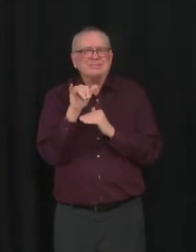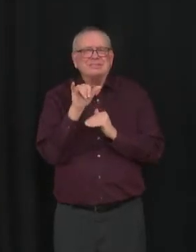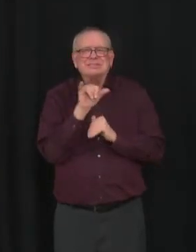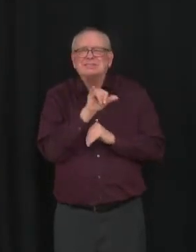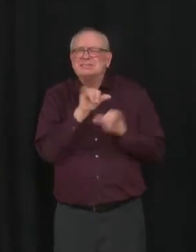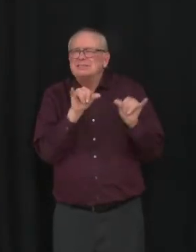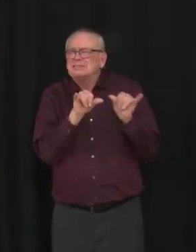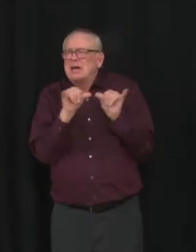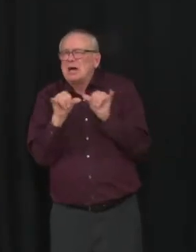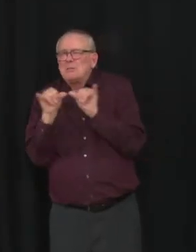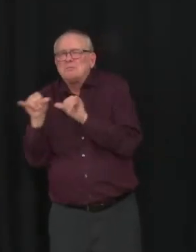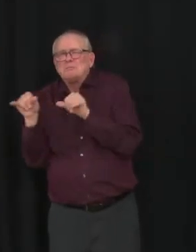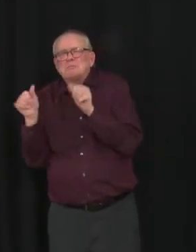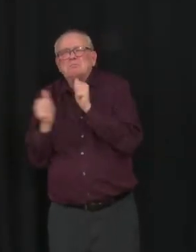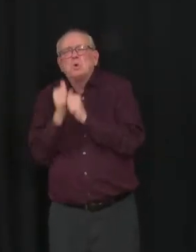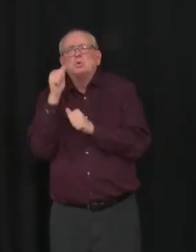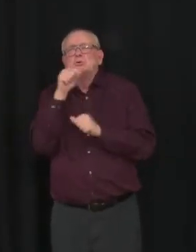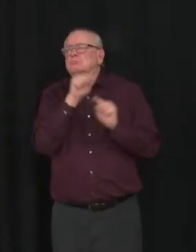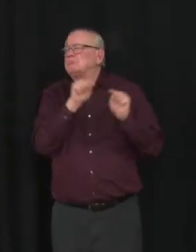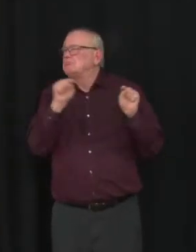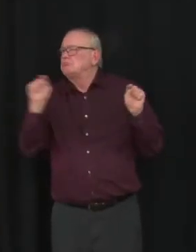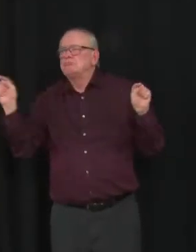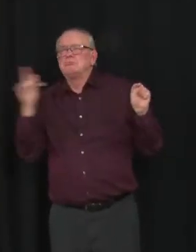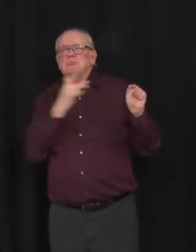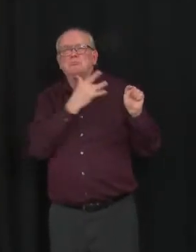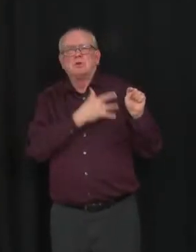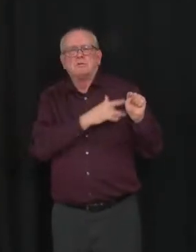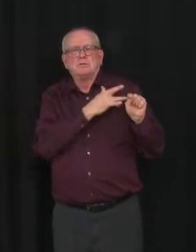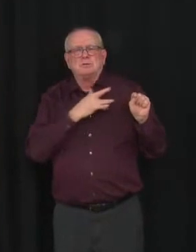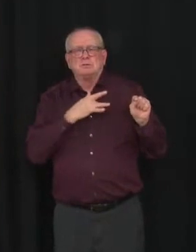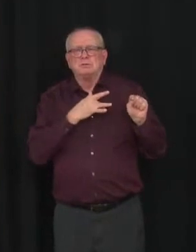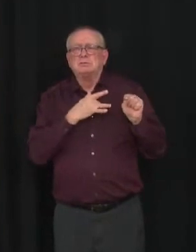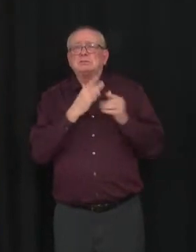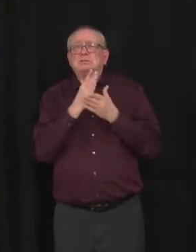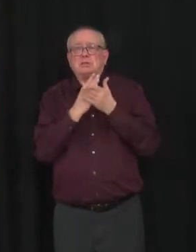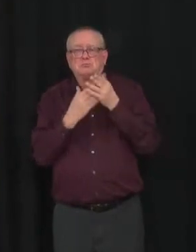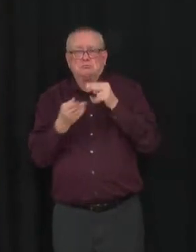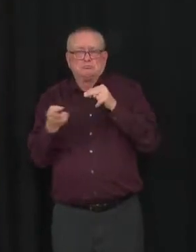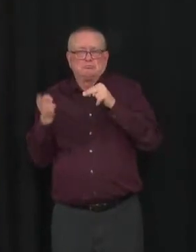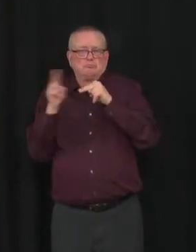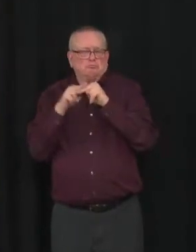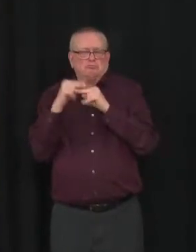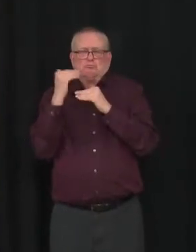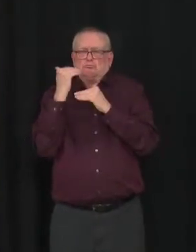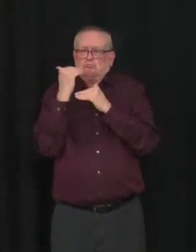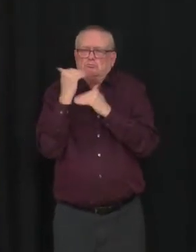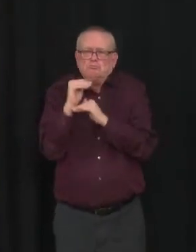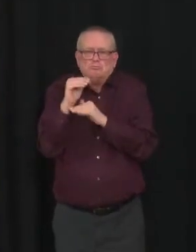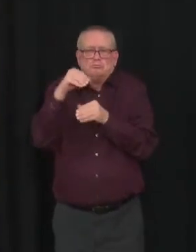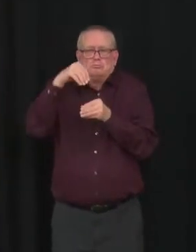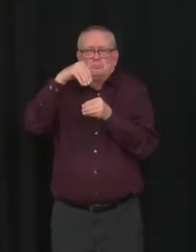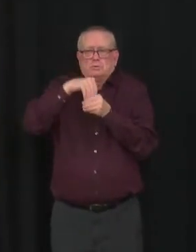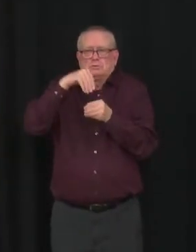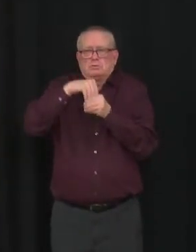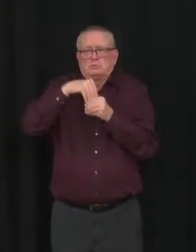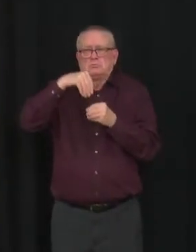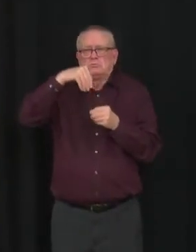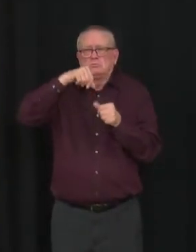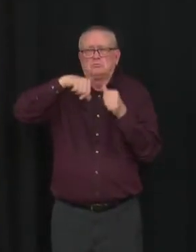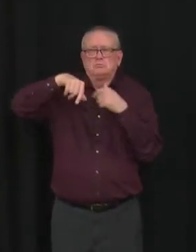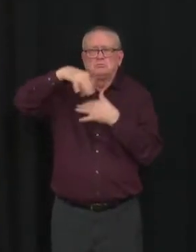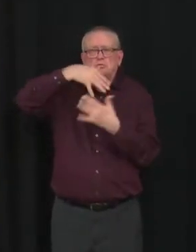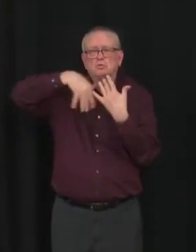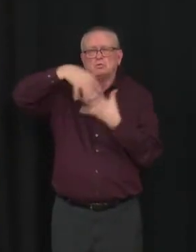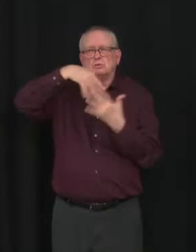other provinces have increased stringency, increased restrictions on indoor social activity to match where Alberta already